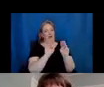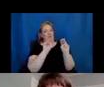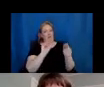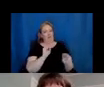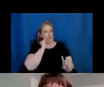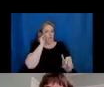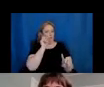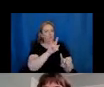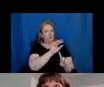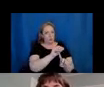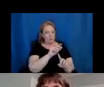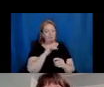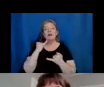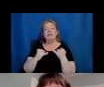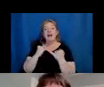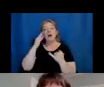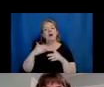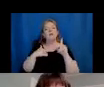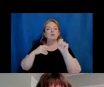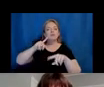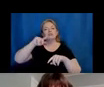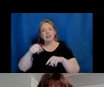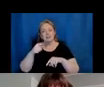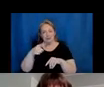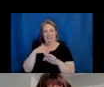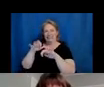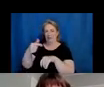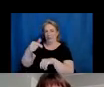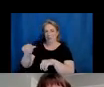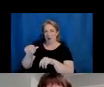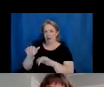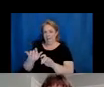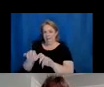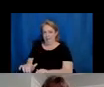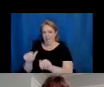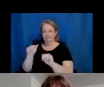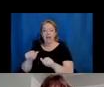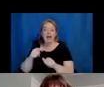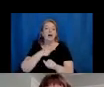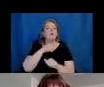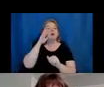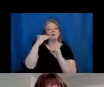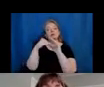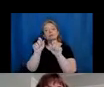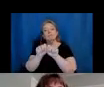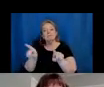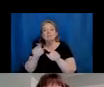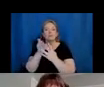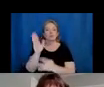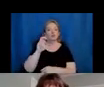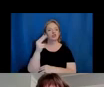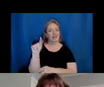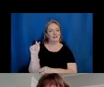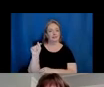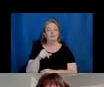also share related events, resources, and mailing lists through the chat feature. This event is being recorded and will be